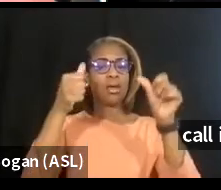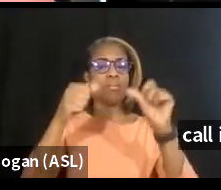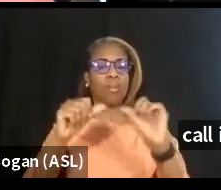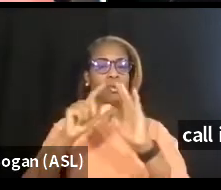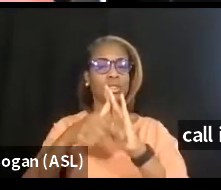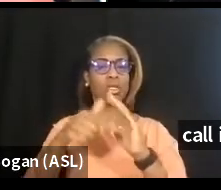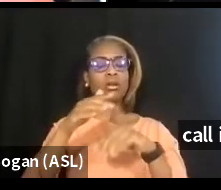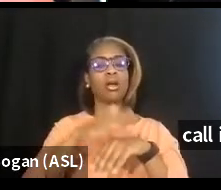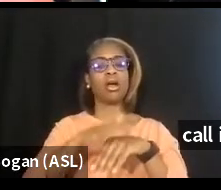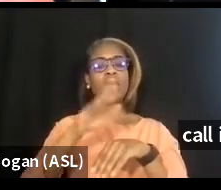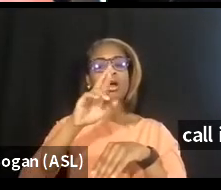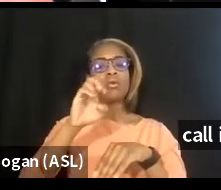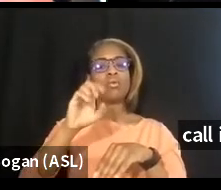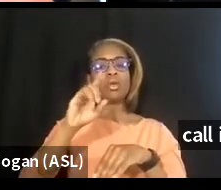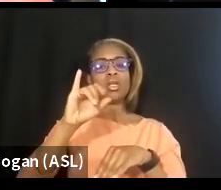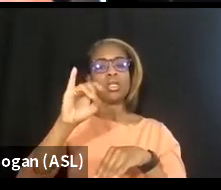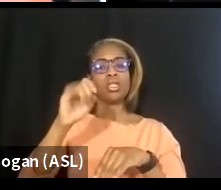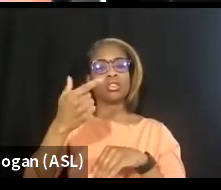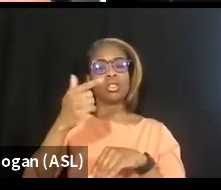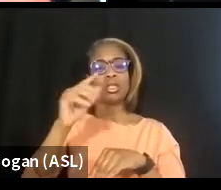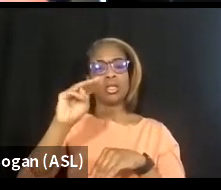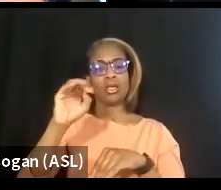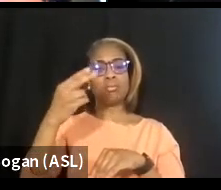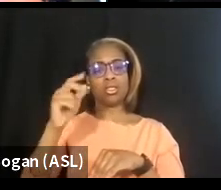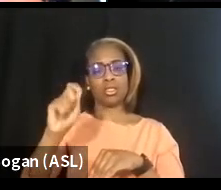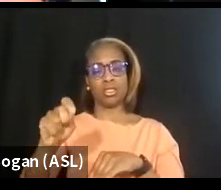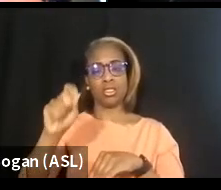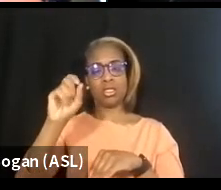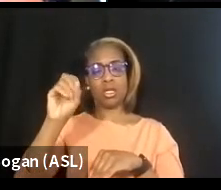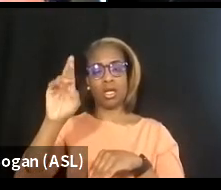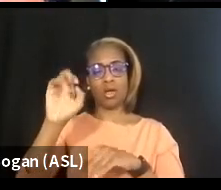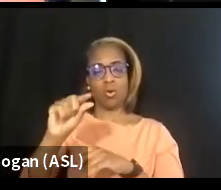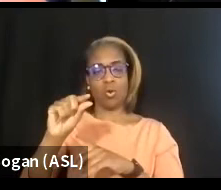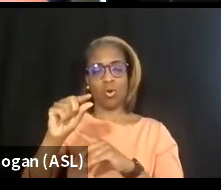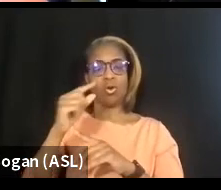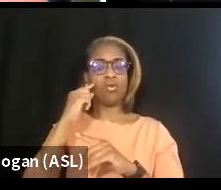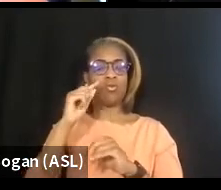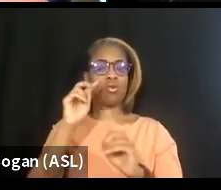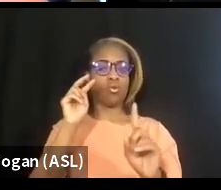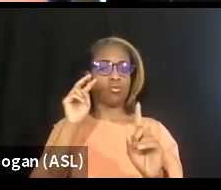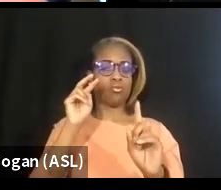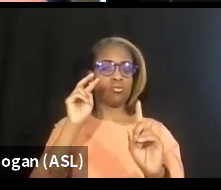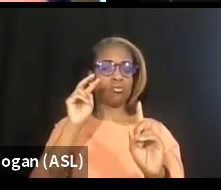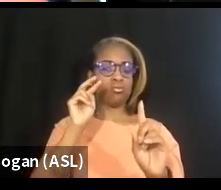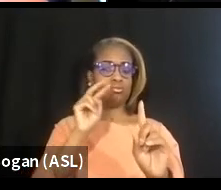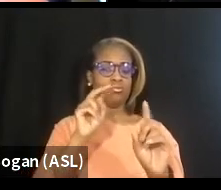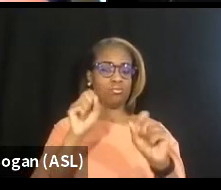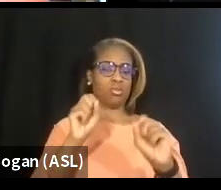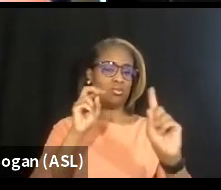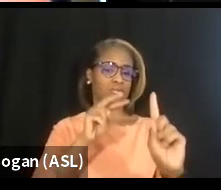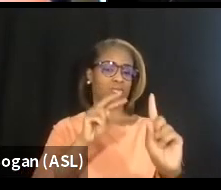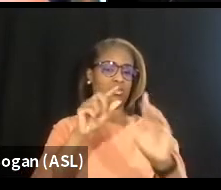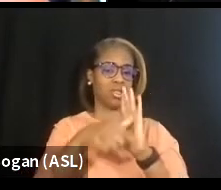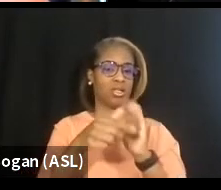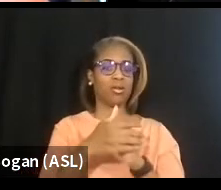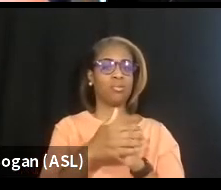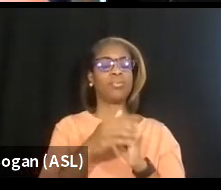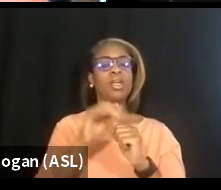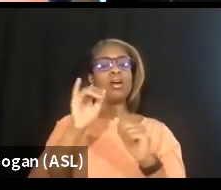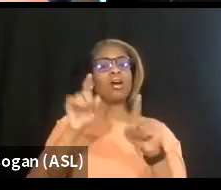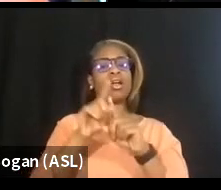redistrictingmichigan.org for viewing at a later date. The meeting is also being transcribed, and those transcriptions will be